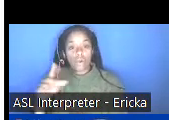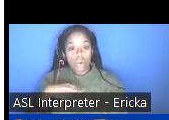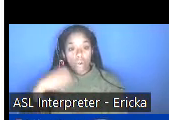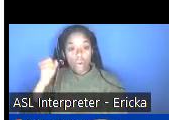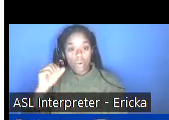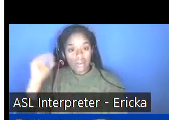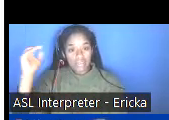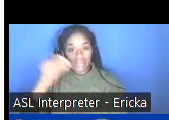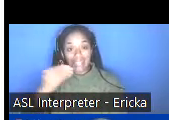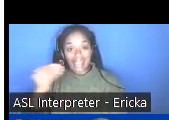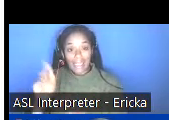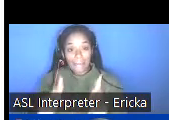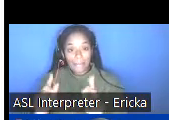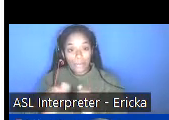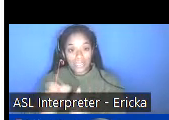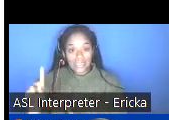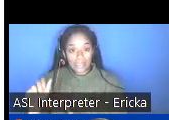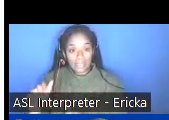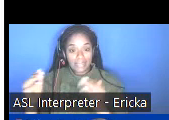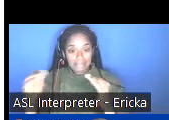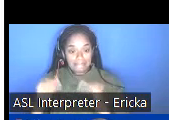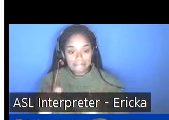with disabilities. Next slide, please.